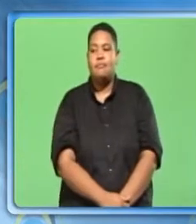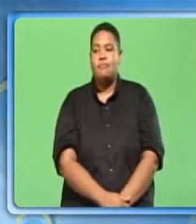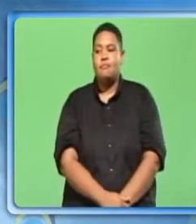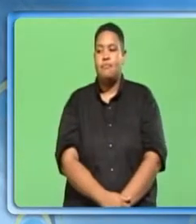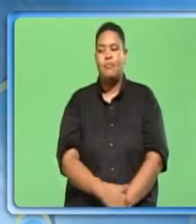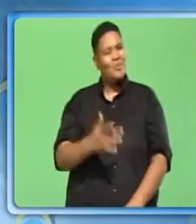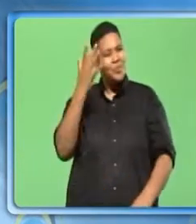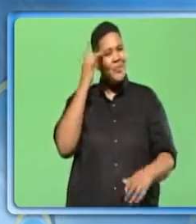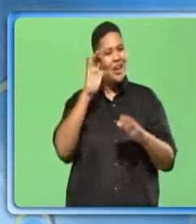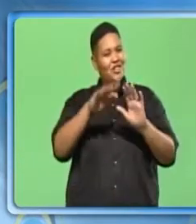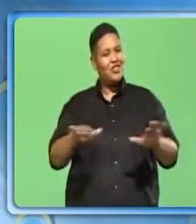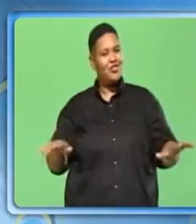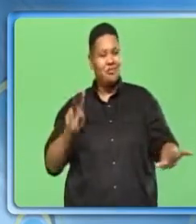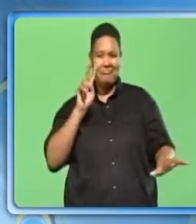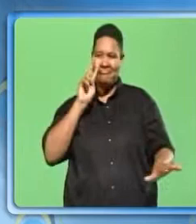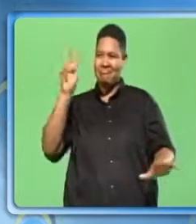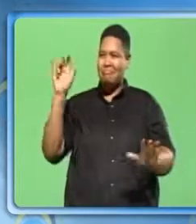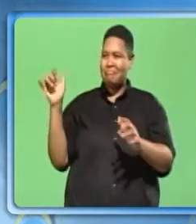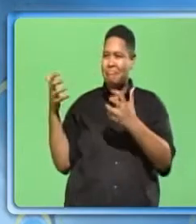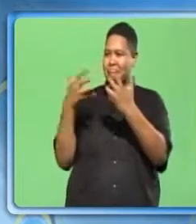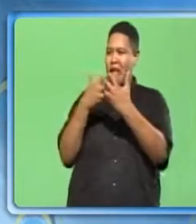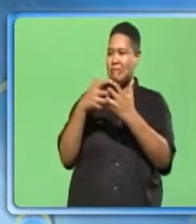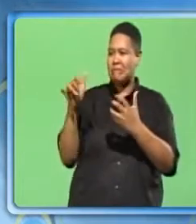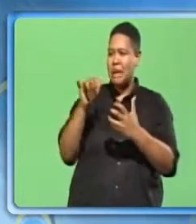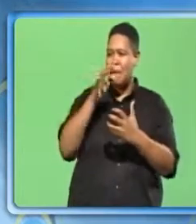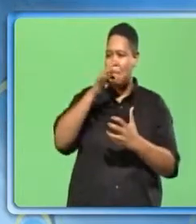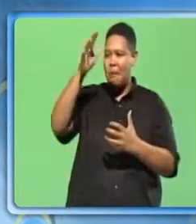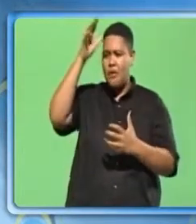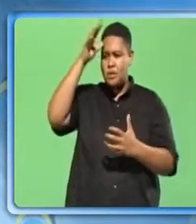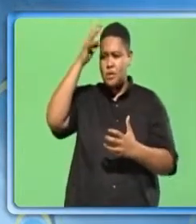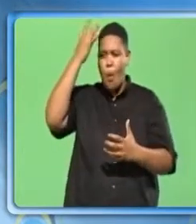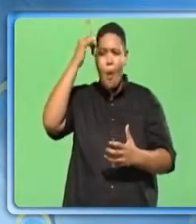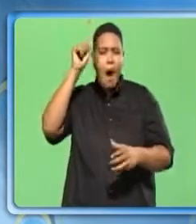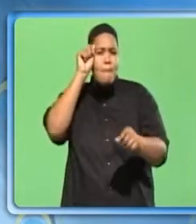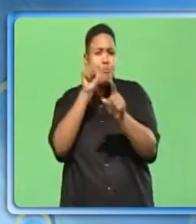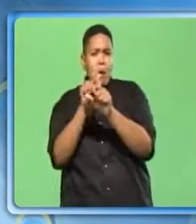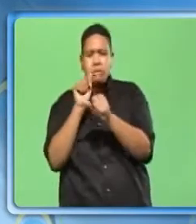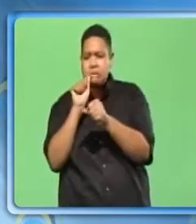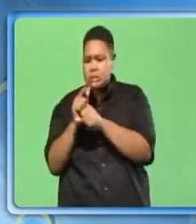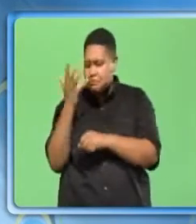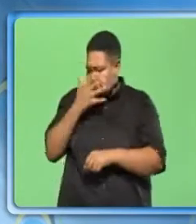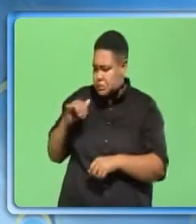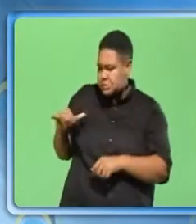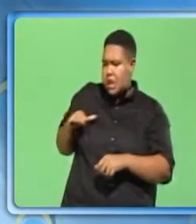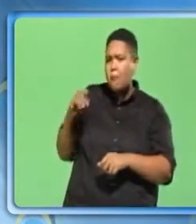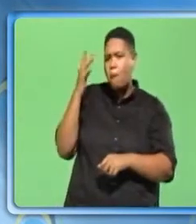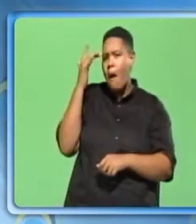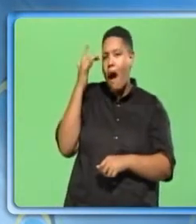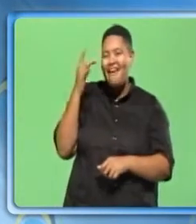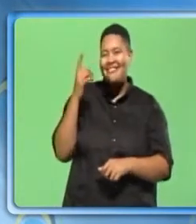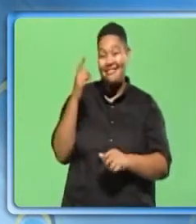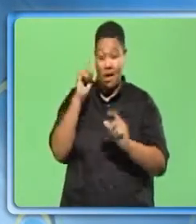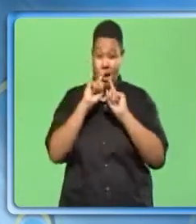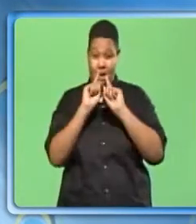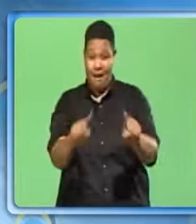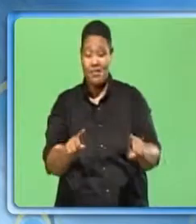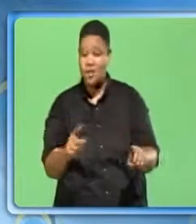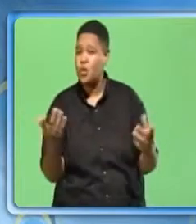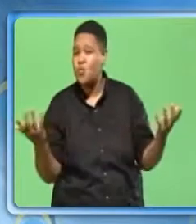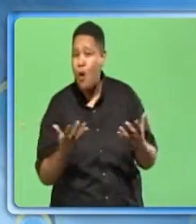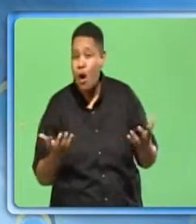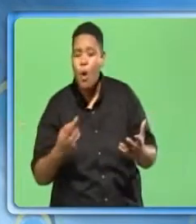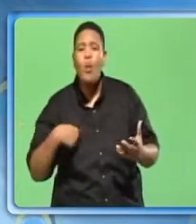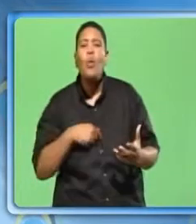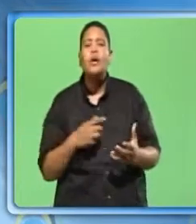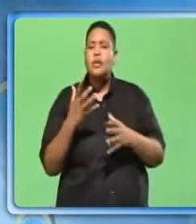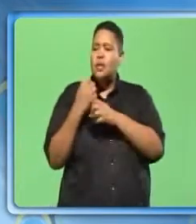Why do children look like their parents? Why do siblings resemble each other? The answer to these questions is that we